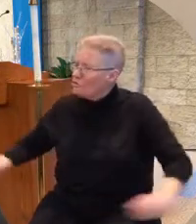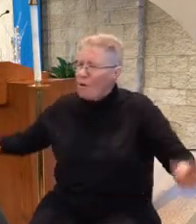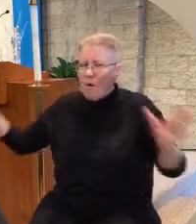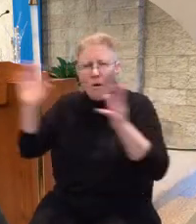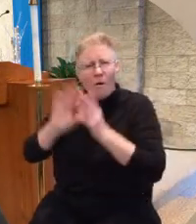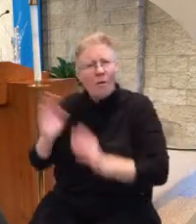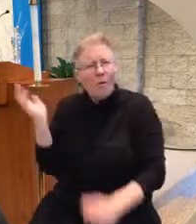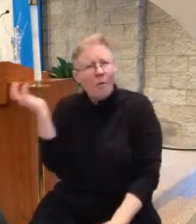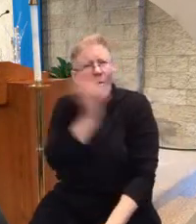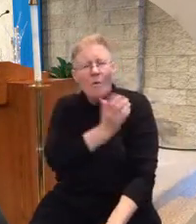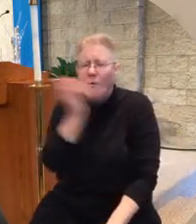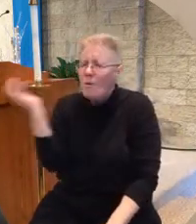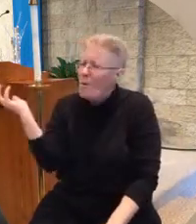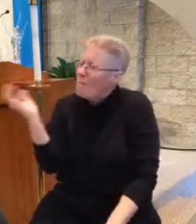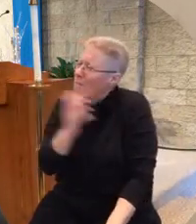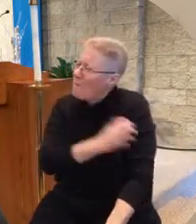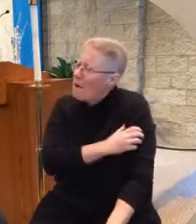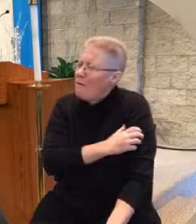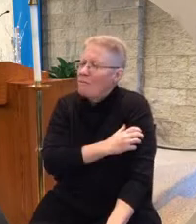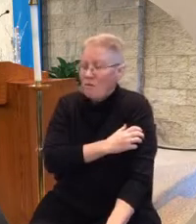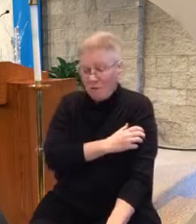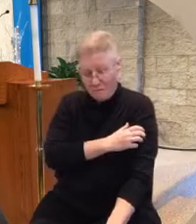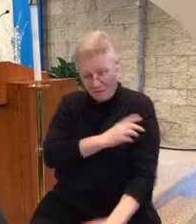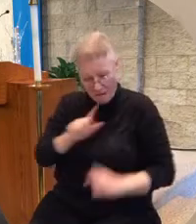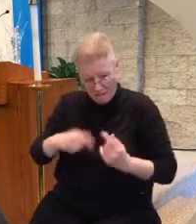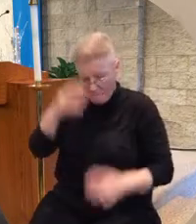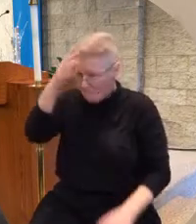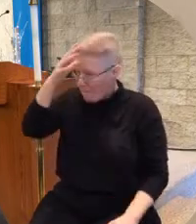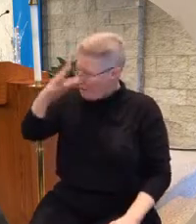about a man who stood in his truth